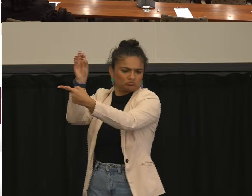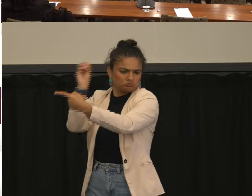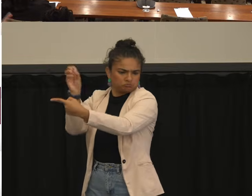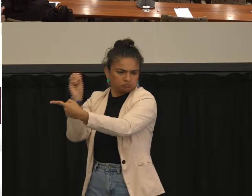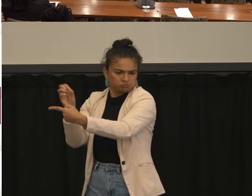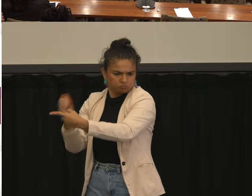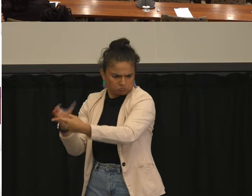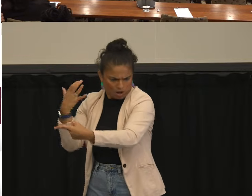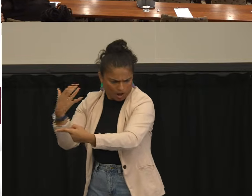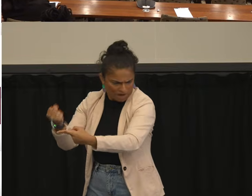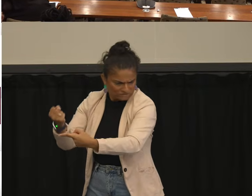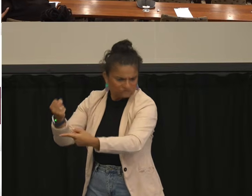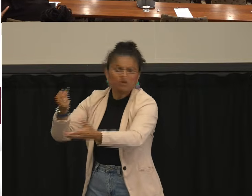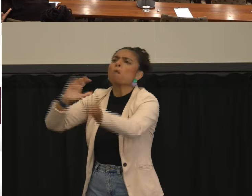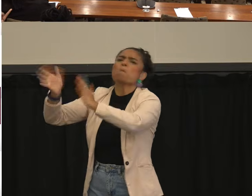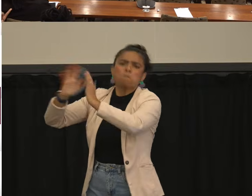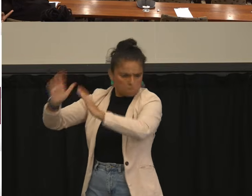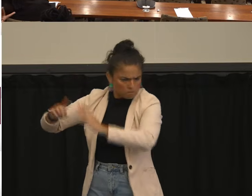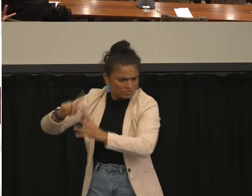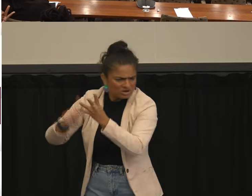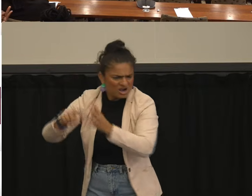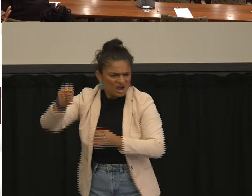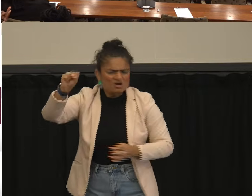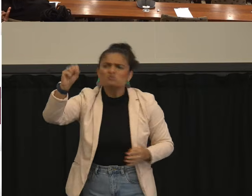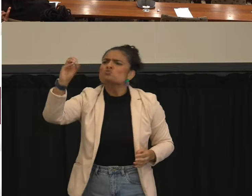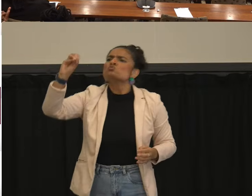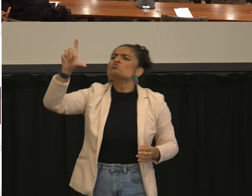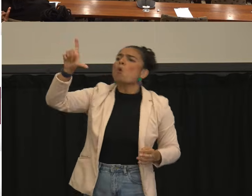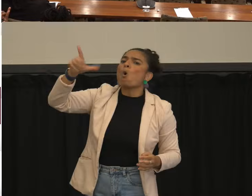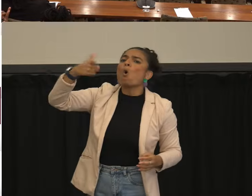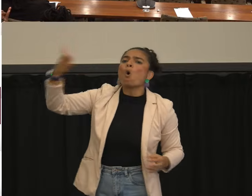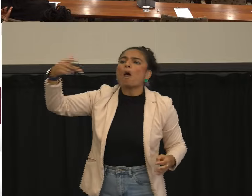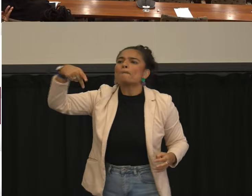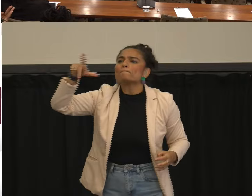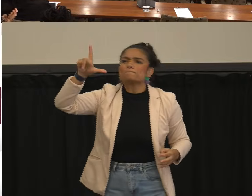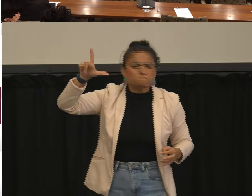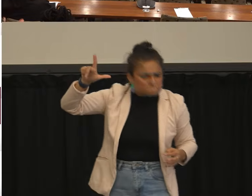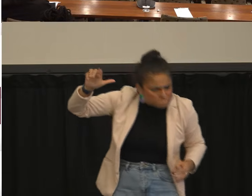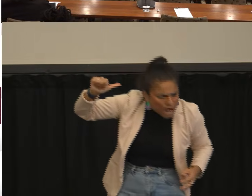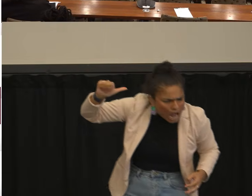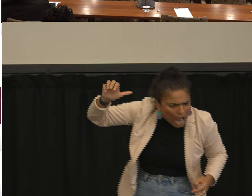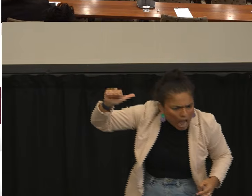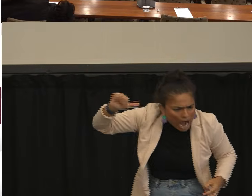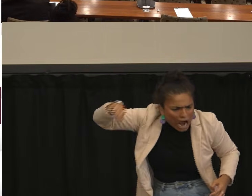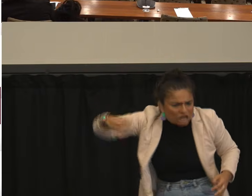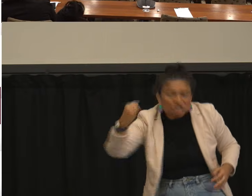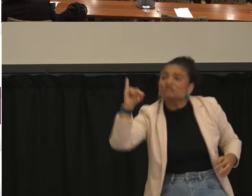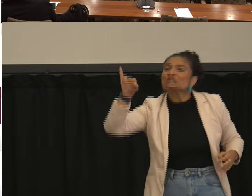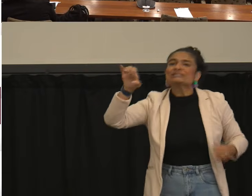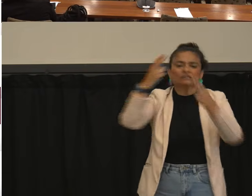dictionary resource mentioned in talks. Then we have Saul Plaatje University,